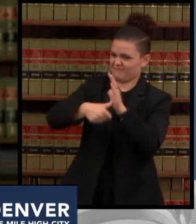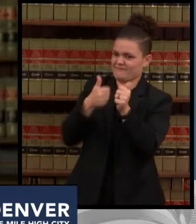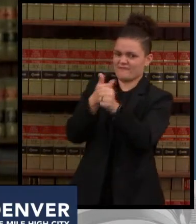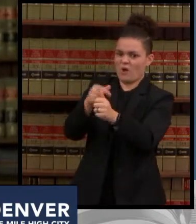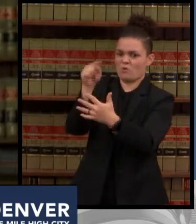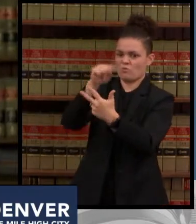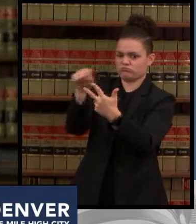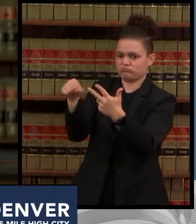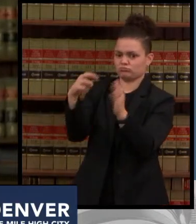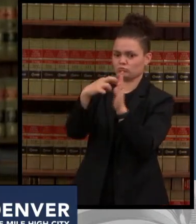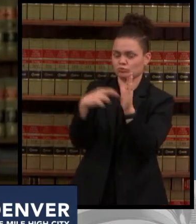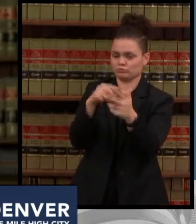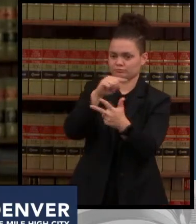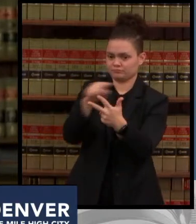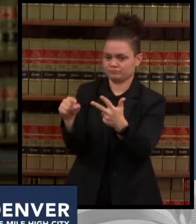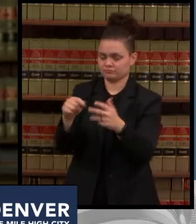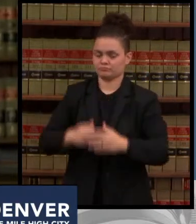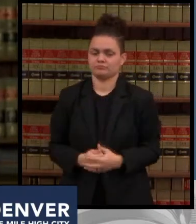here.